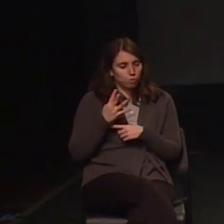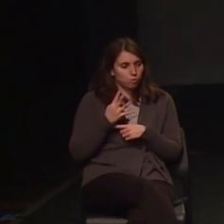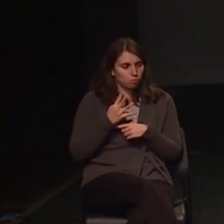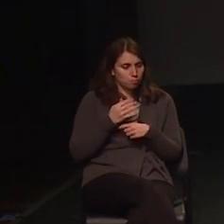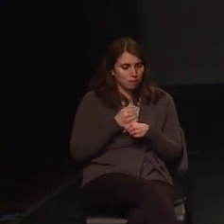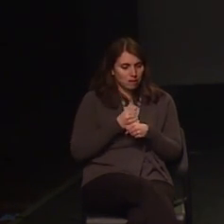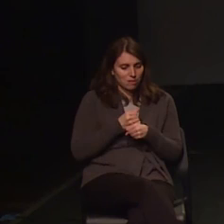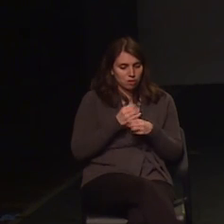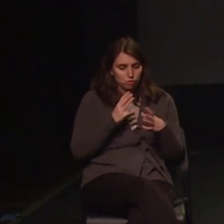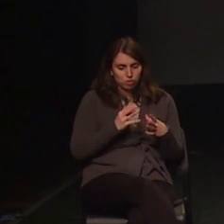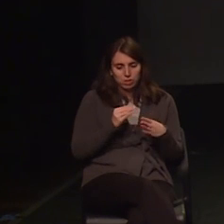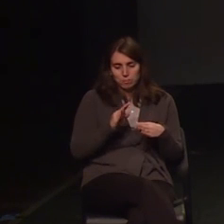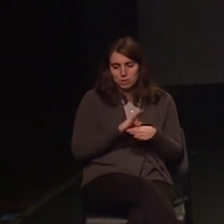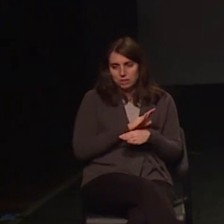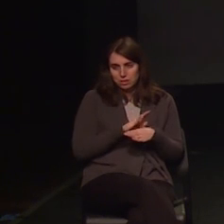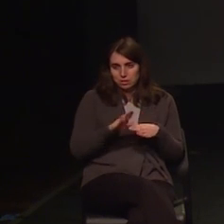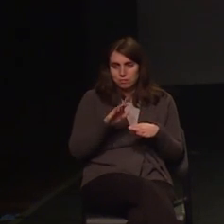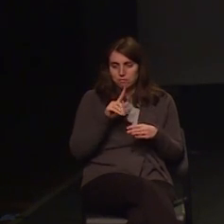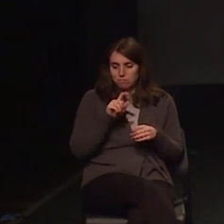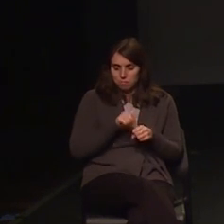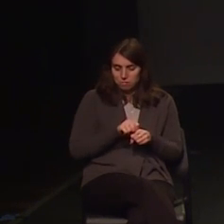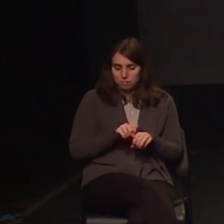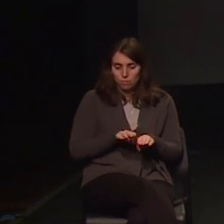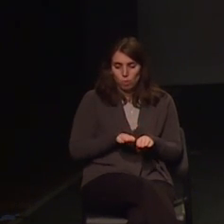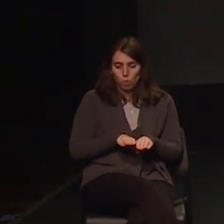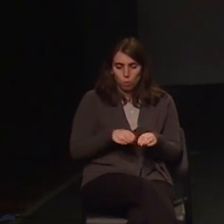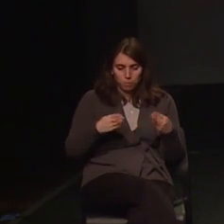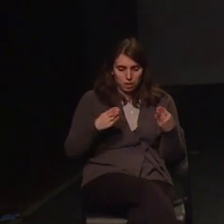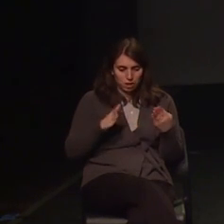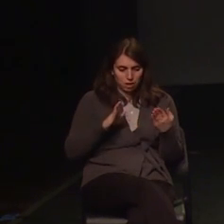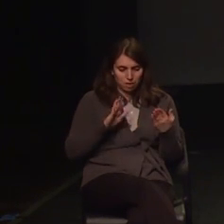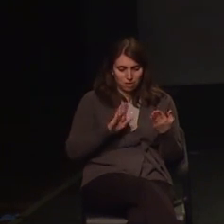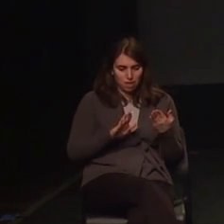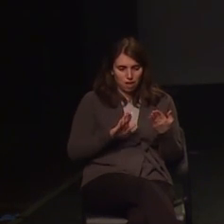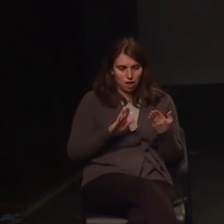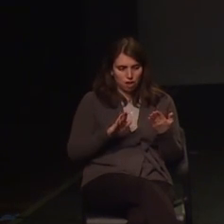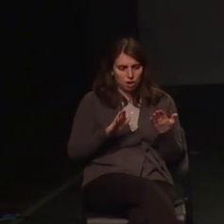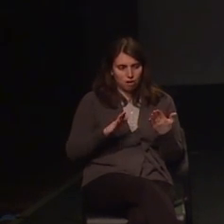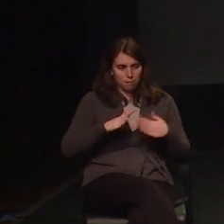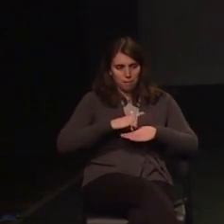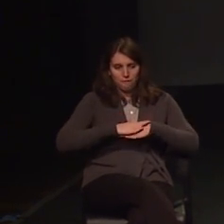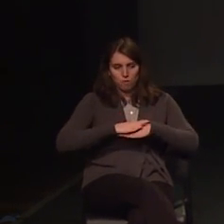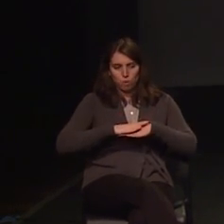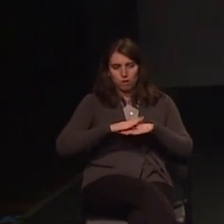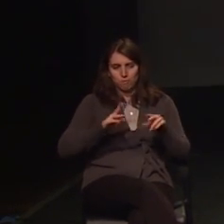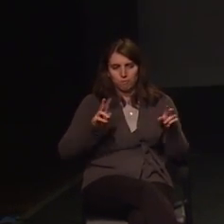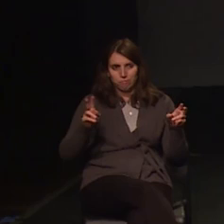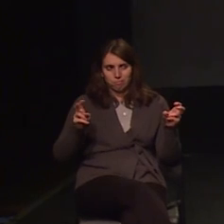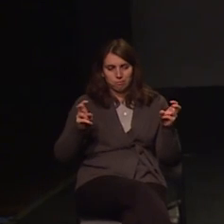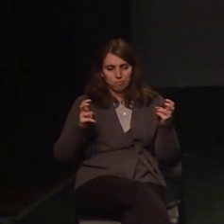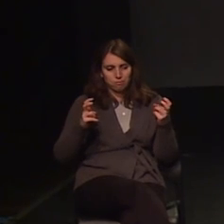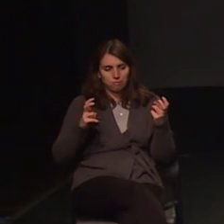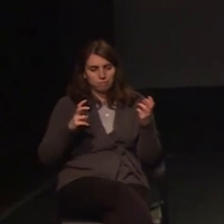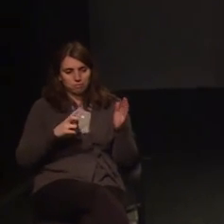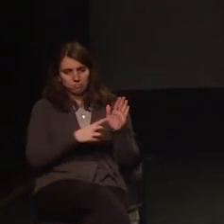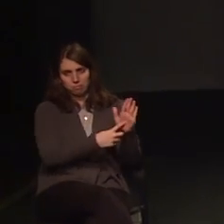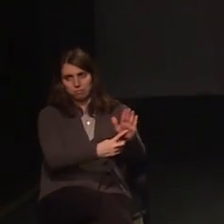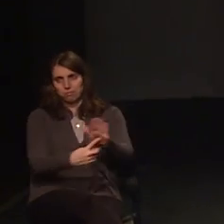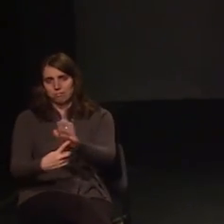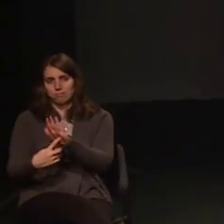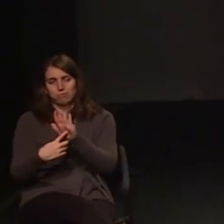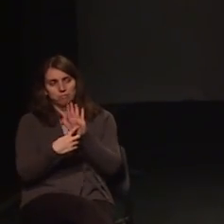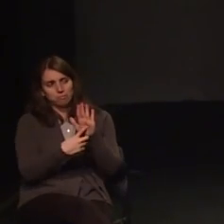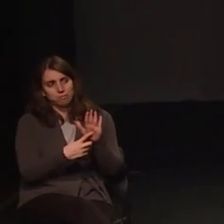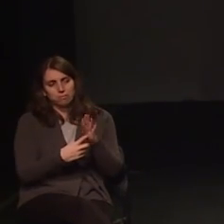manufacturers and businesses that are actually opening their platforms to actually have the face of disability, of